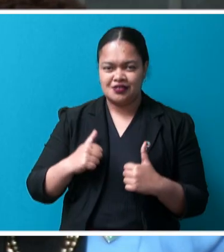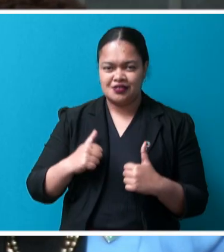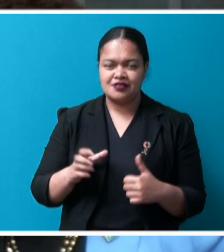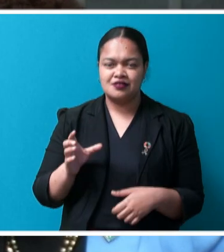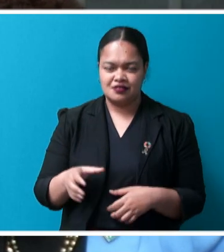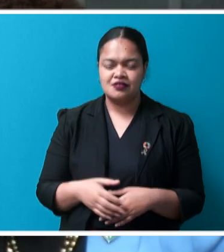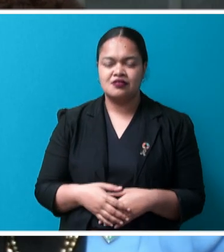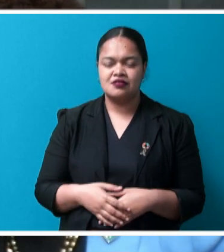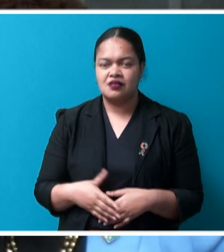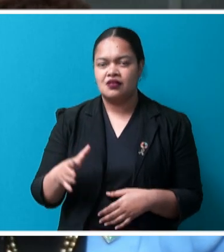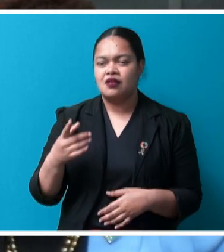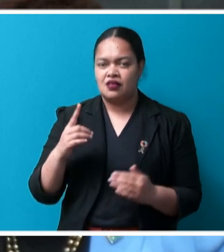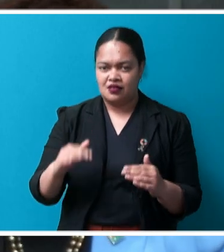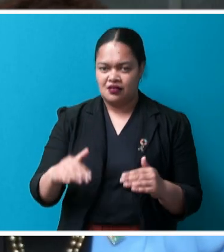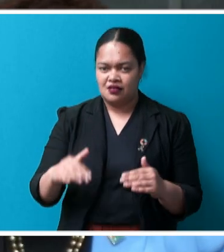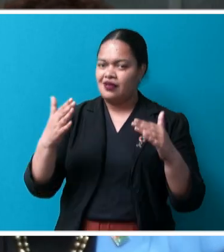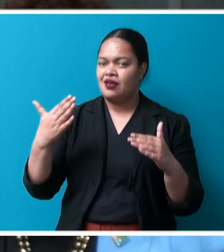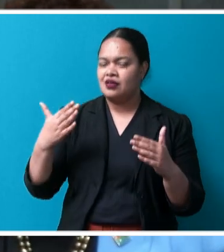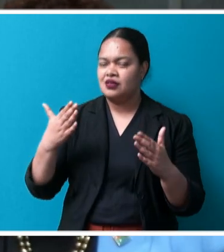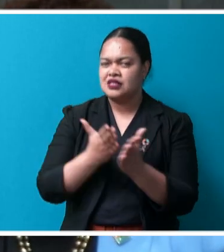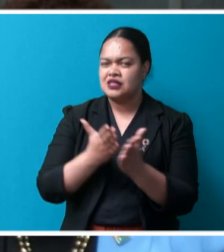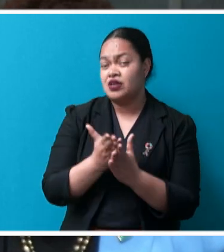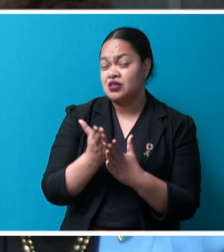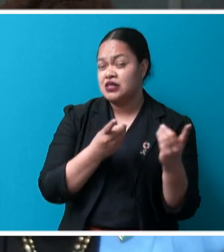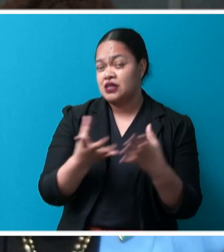of around a health center service delivery kind of.